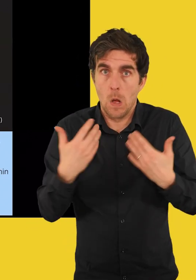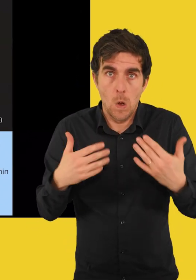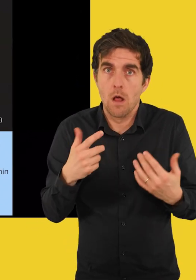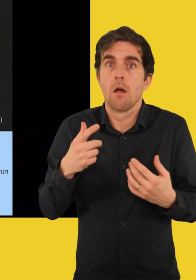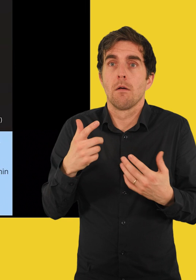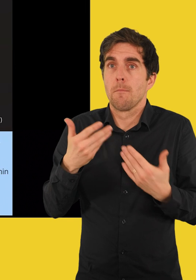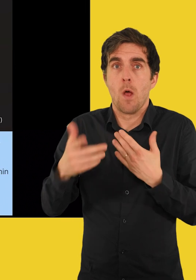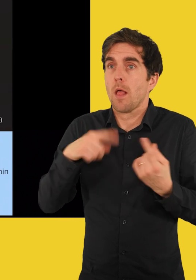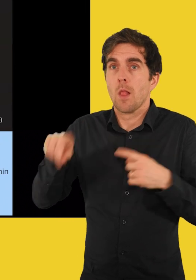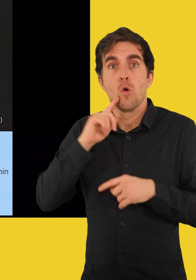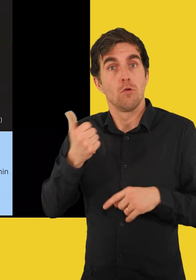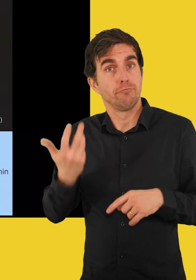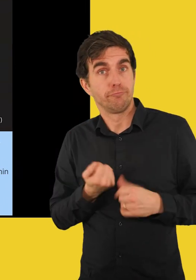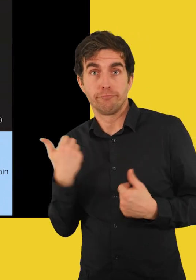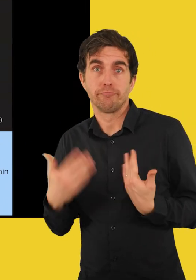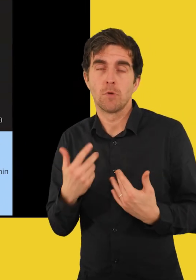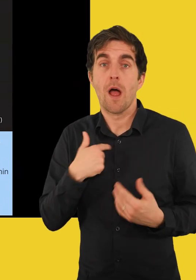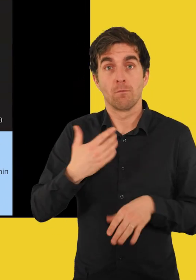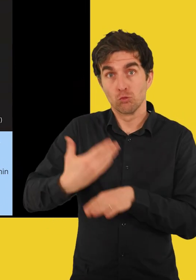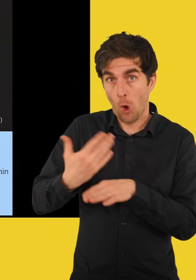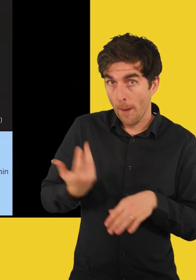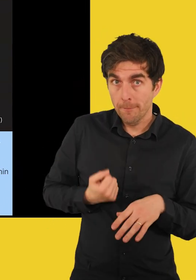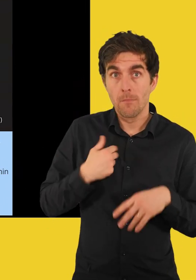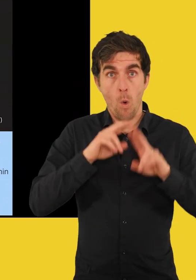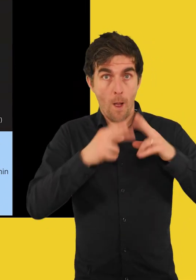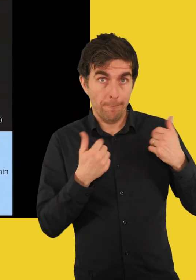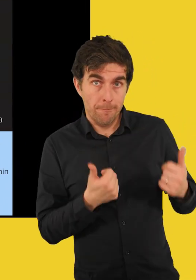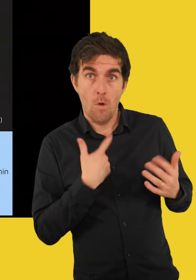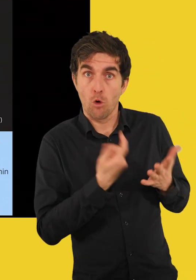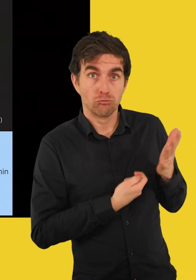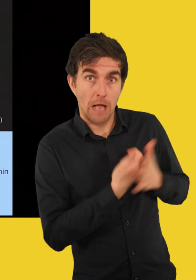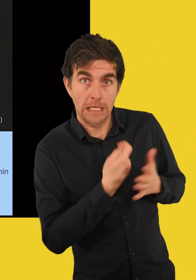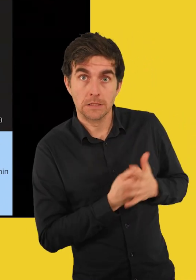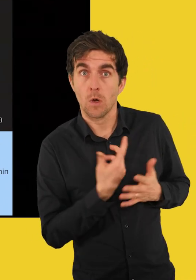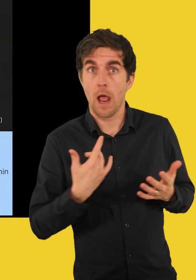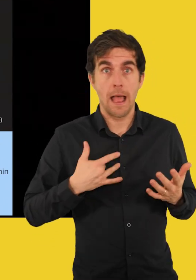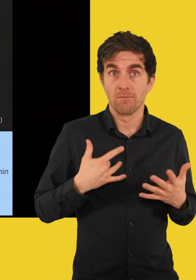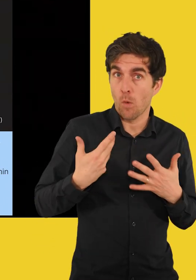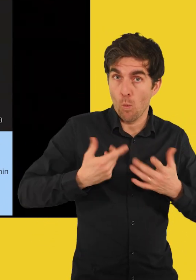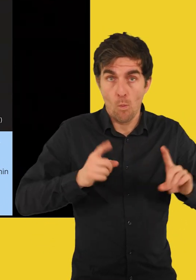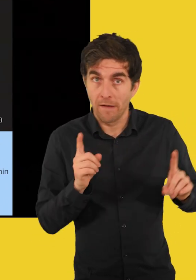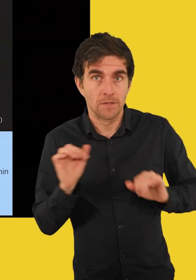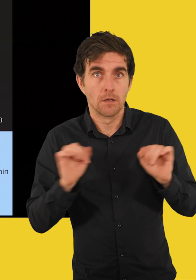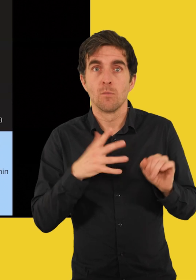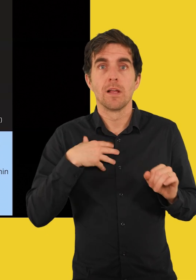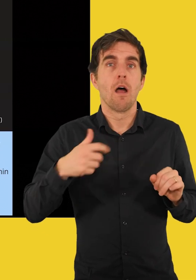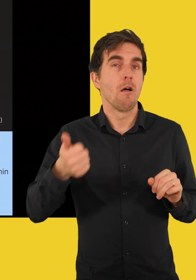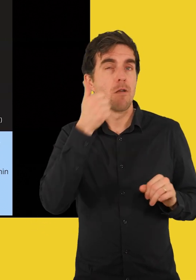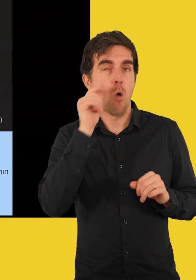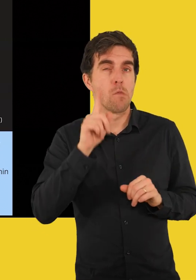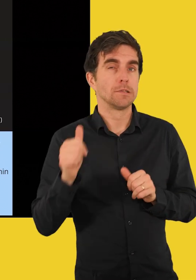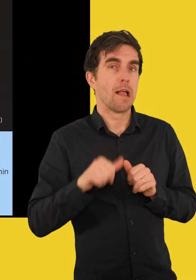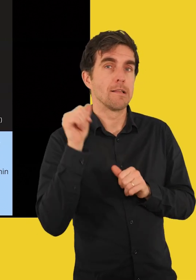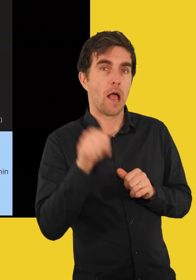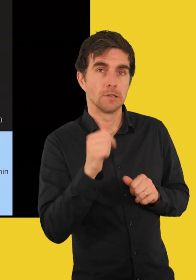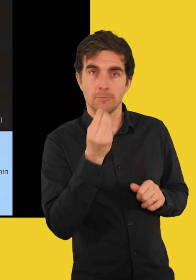financial security. If we have a job, a home, rented, or one that you live in, if we know where our next meal